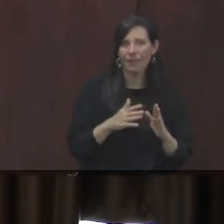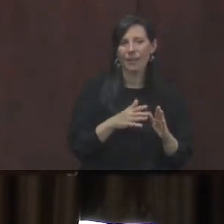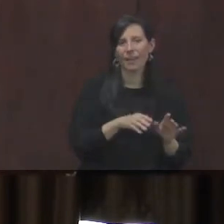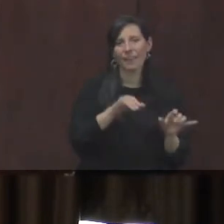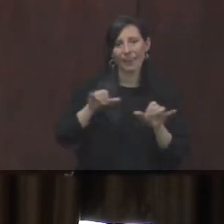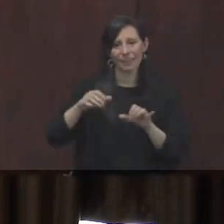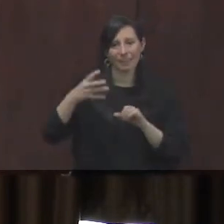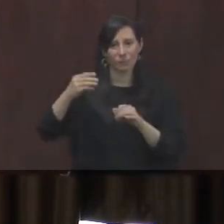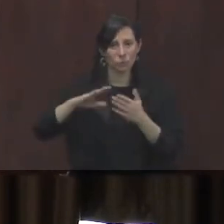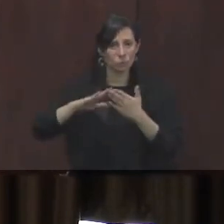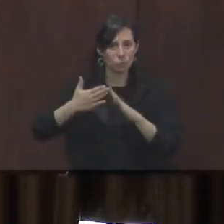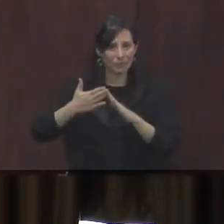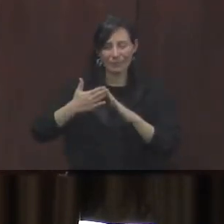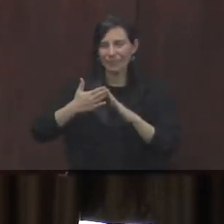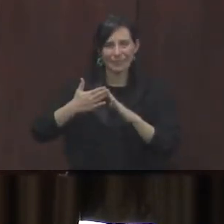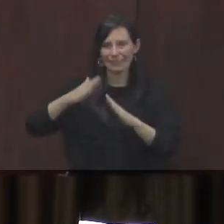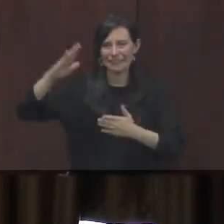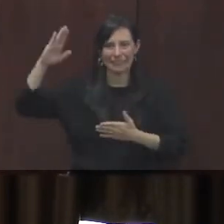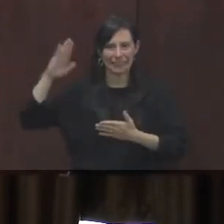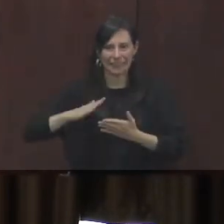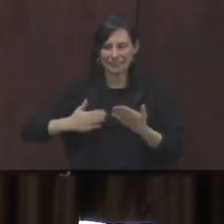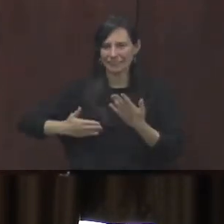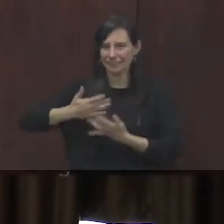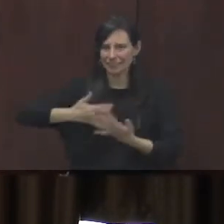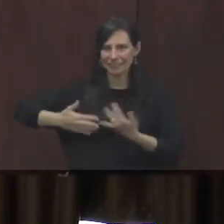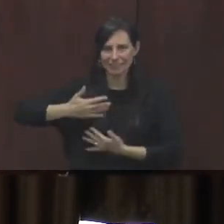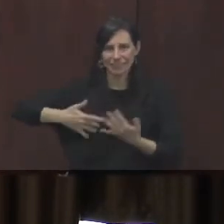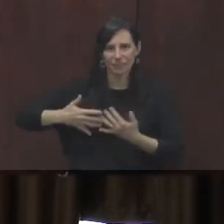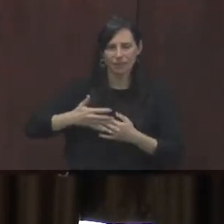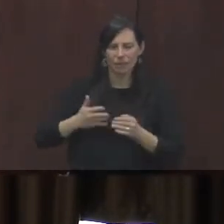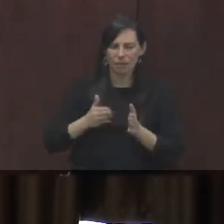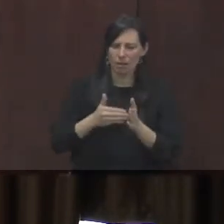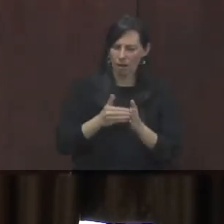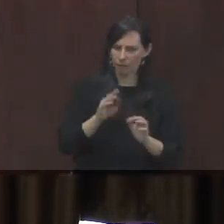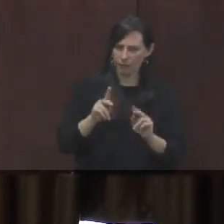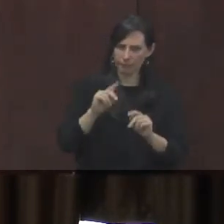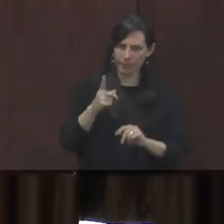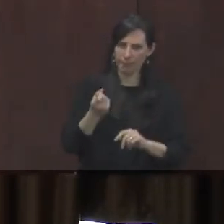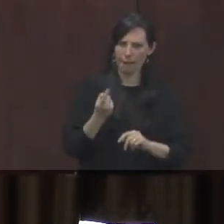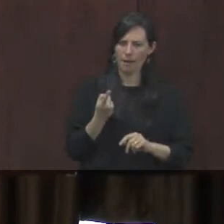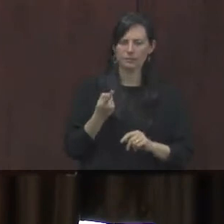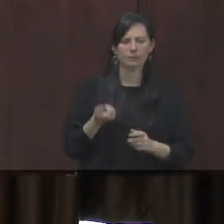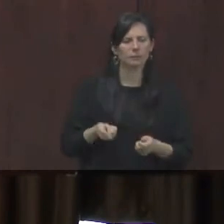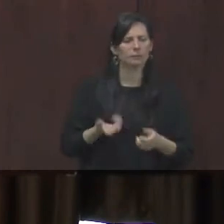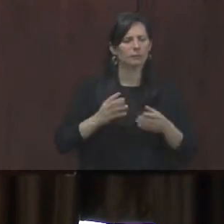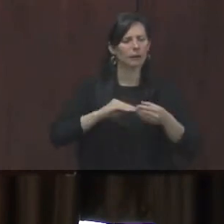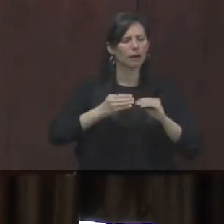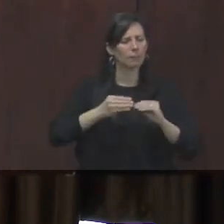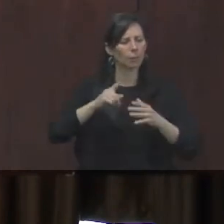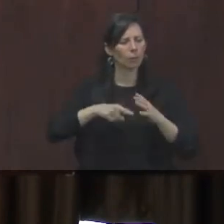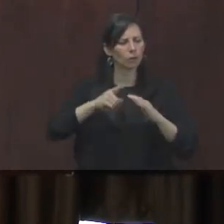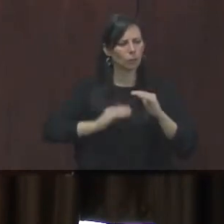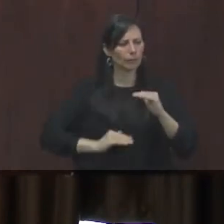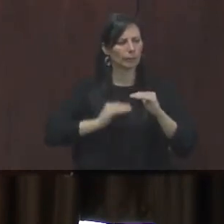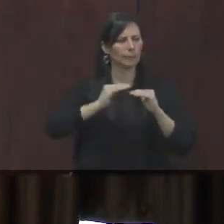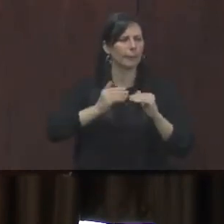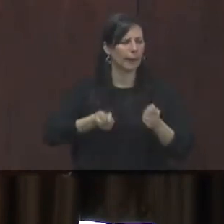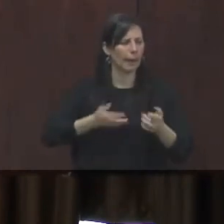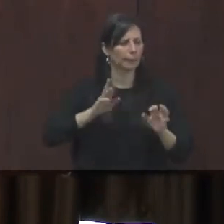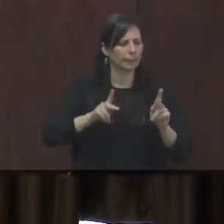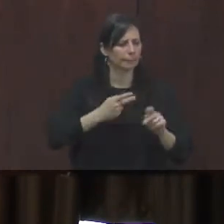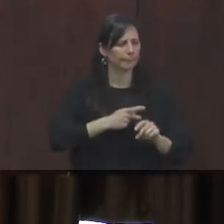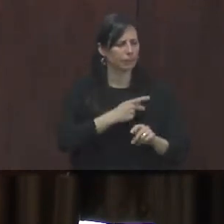the spread. We're often questioned about what our capacity issues are at the hospital. We have a